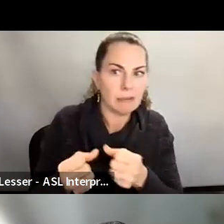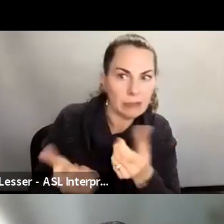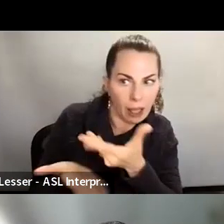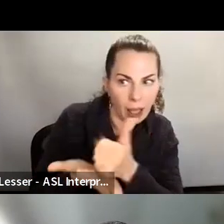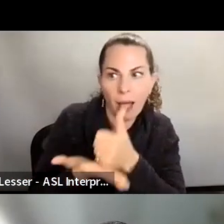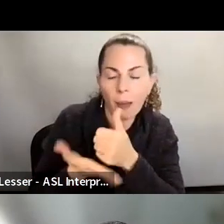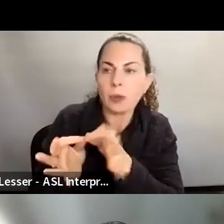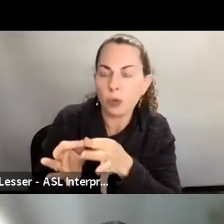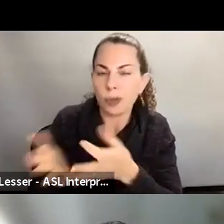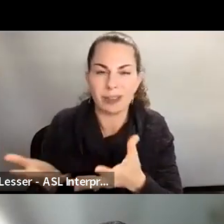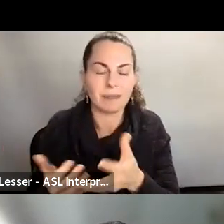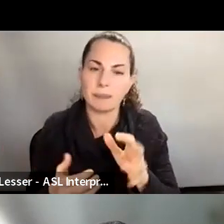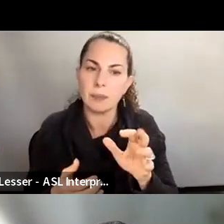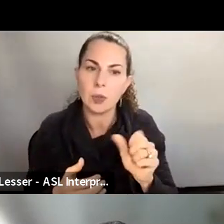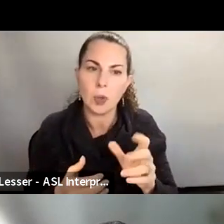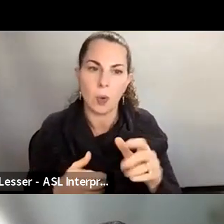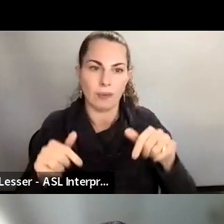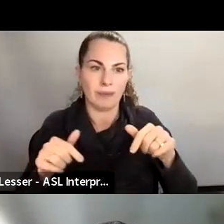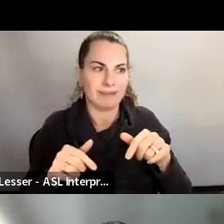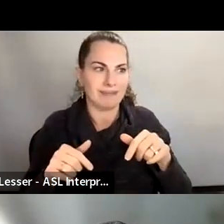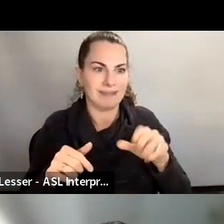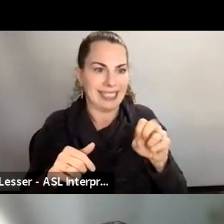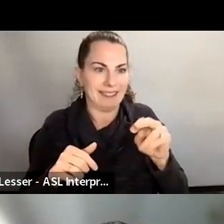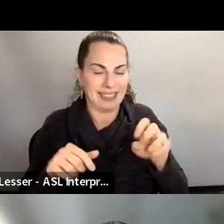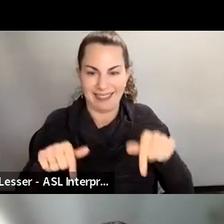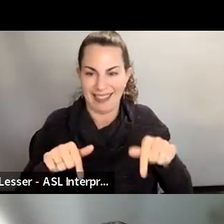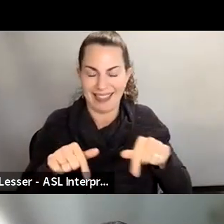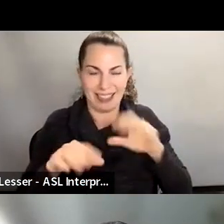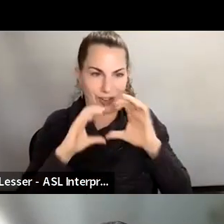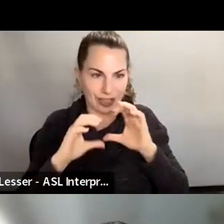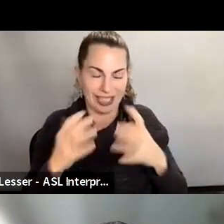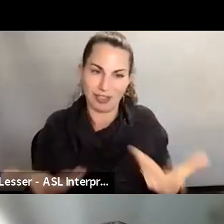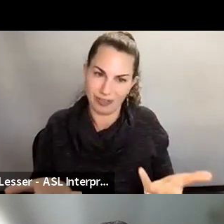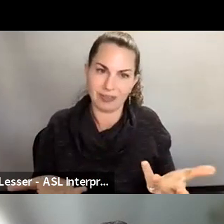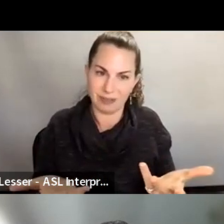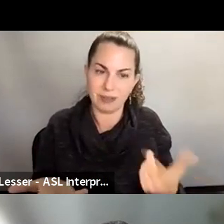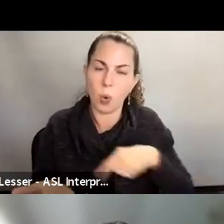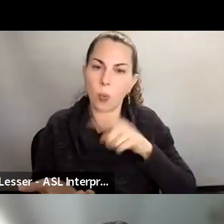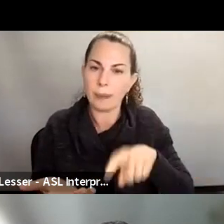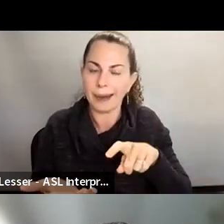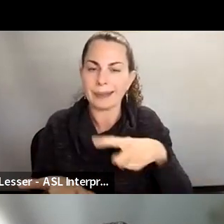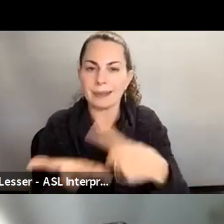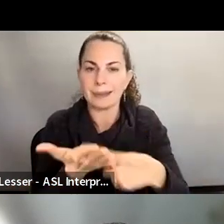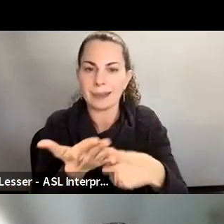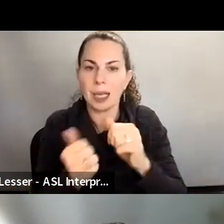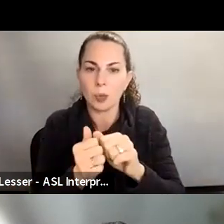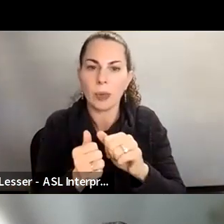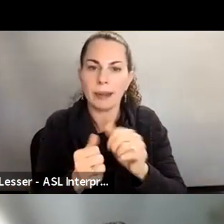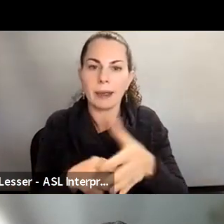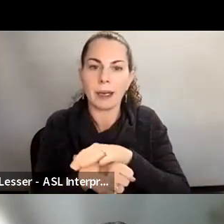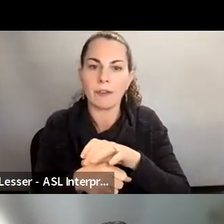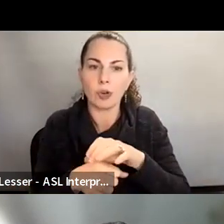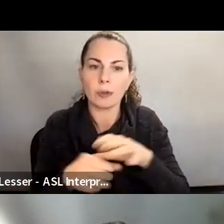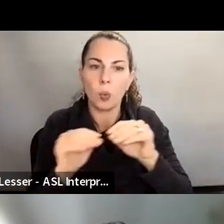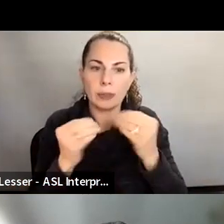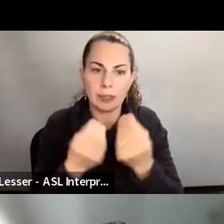right? So even this conversation is one that we often have to have with covered entities.